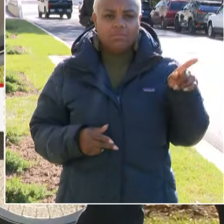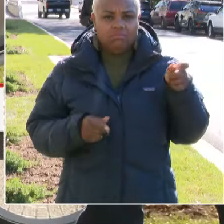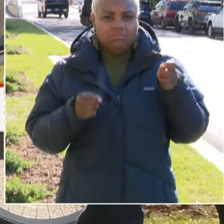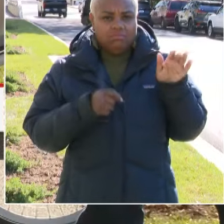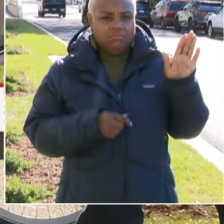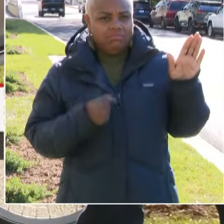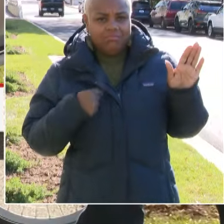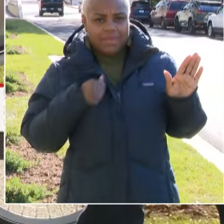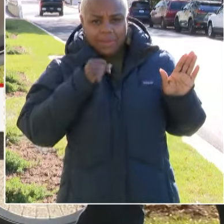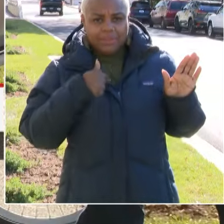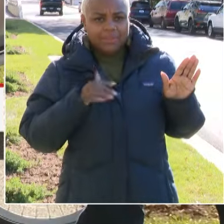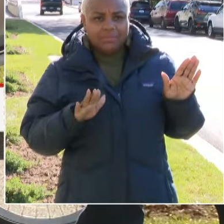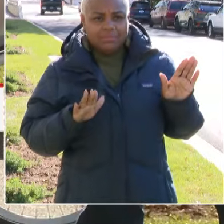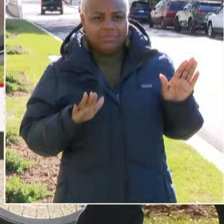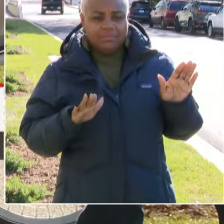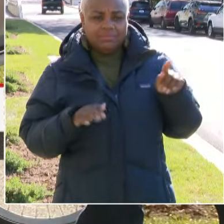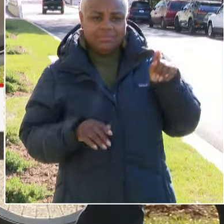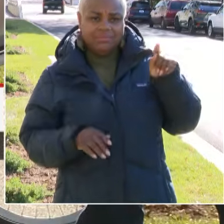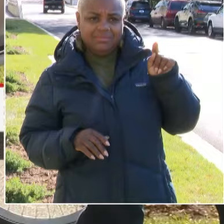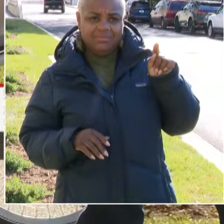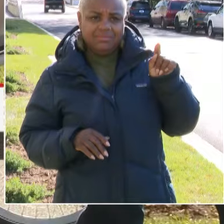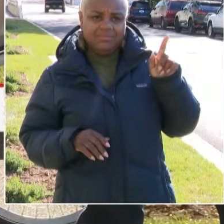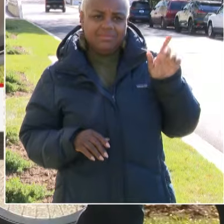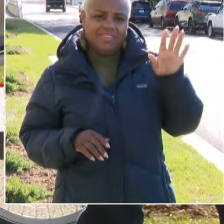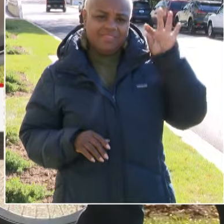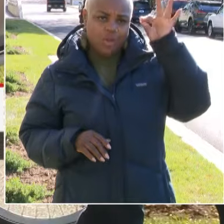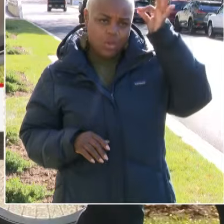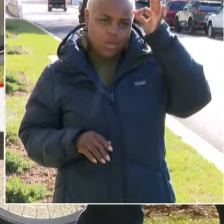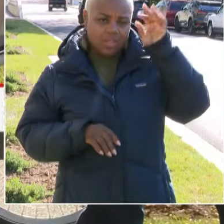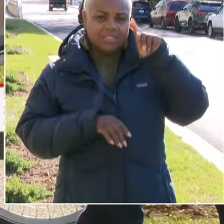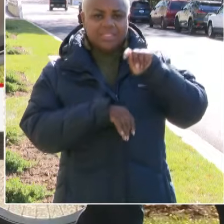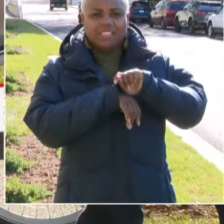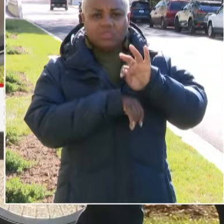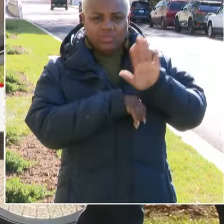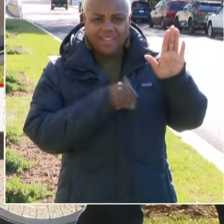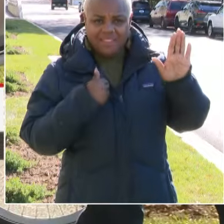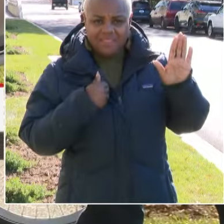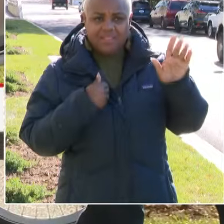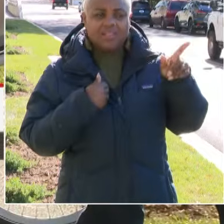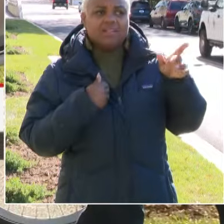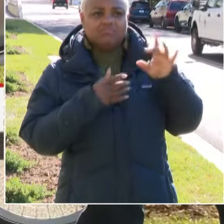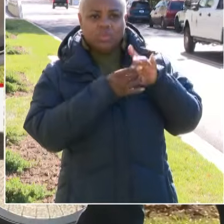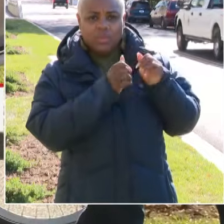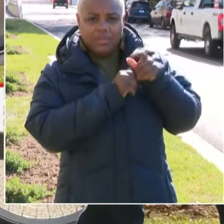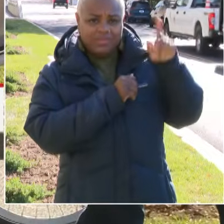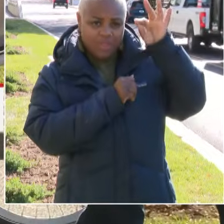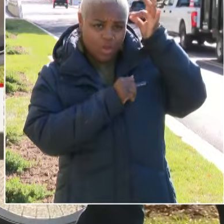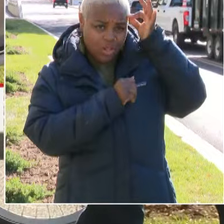we work with. It will be the decision of the federal government to separate them and to